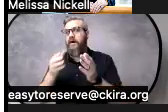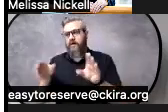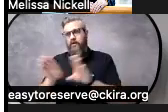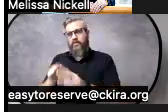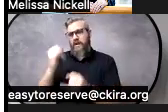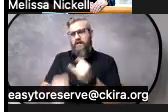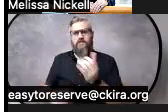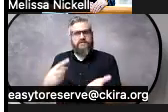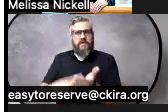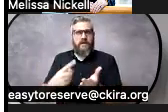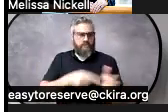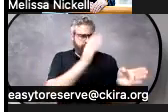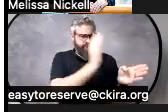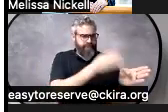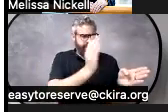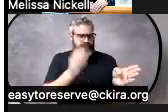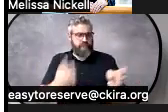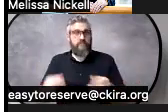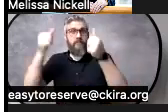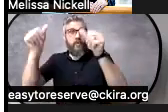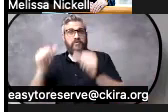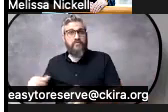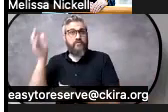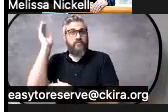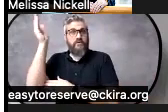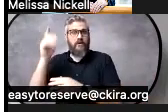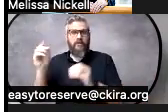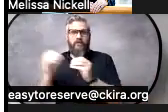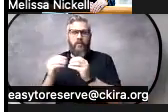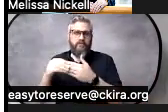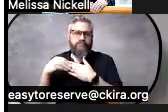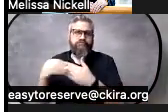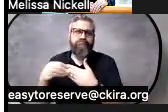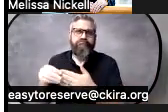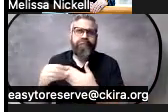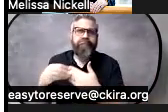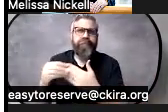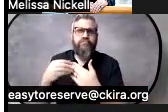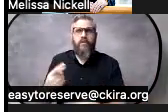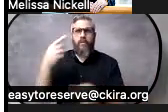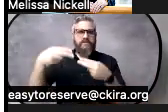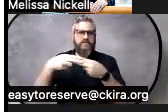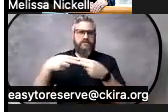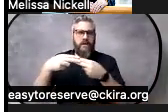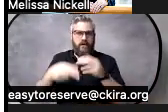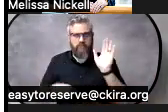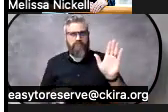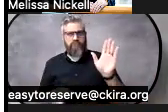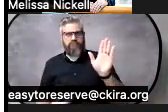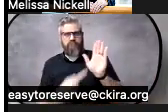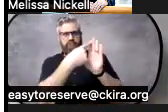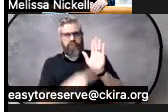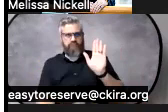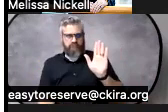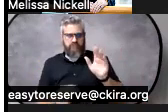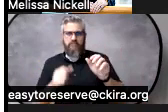discussion. Poster presentations, on the other hand, are more flexible and they consist of one slide containing multiple